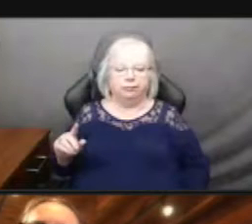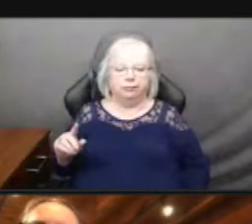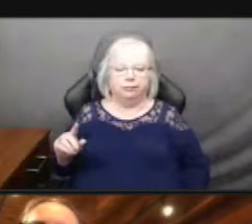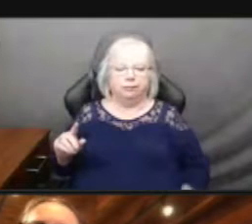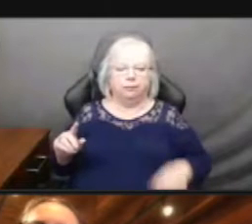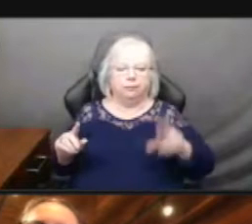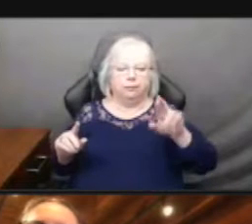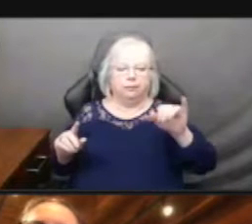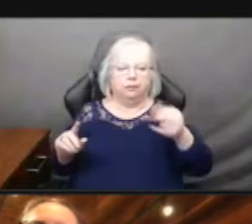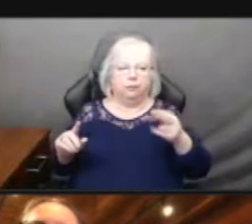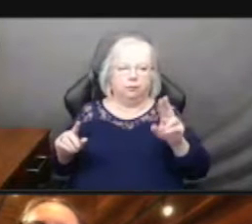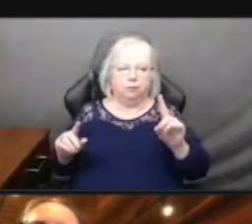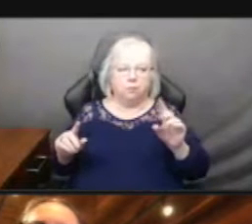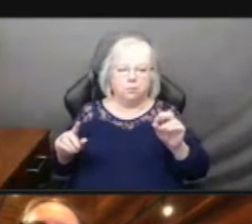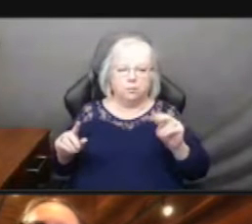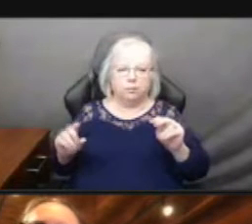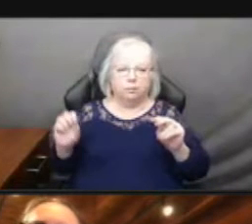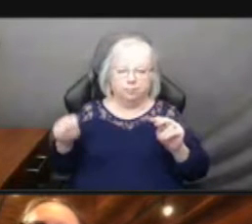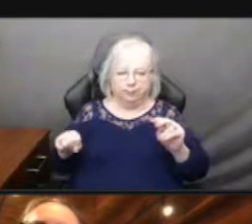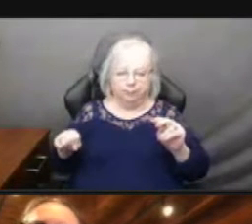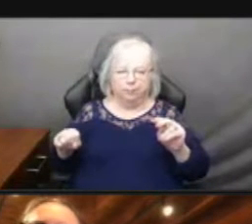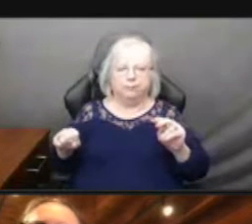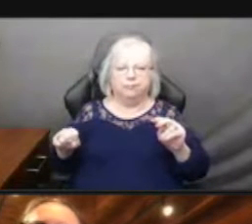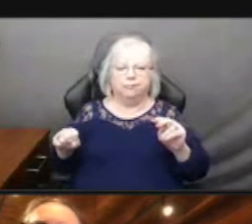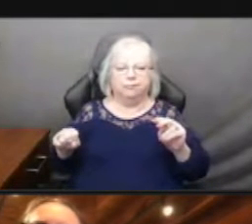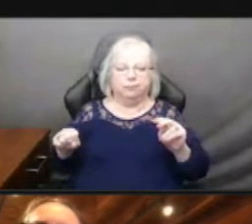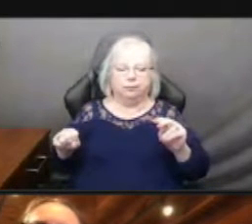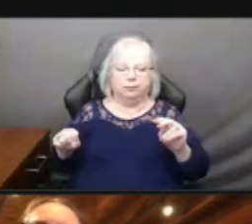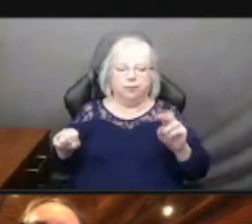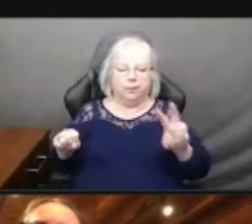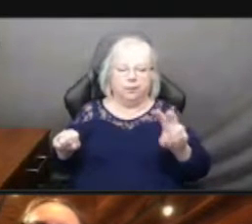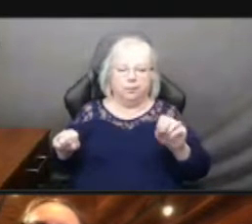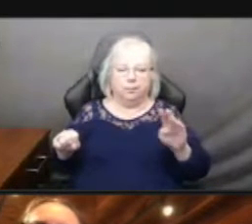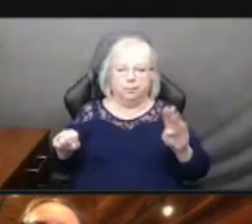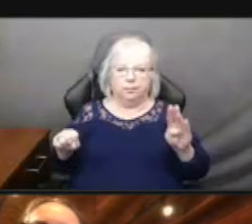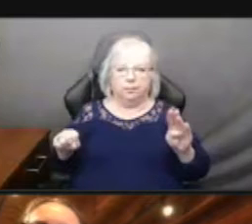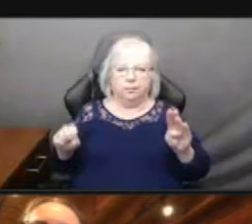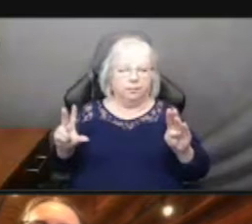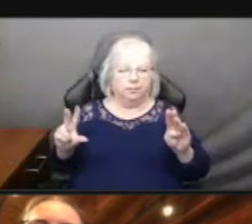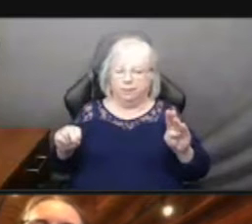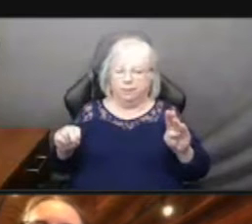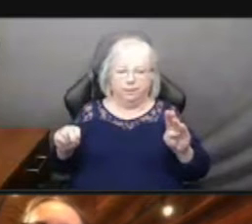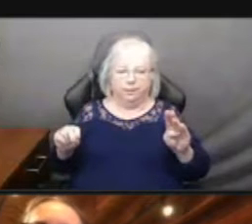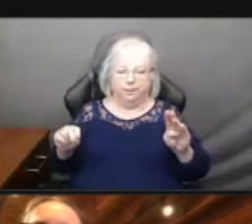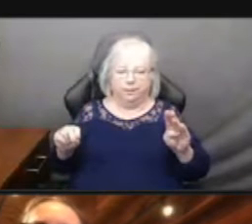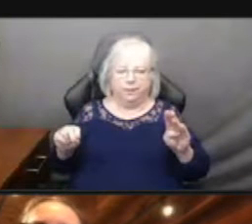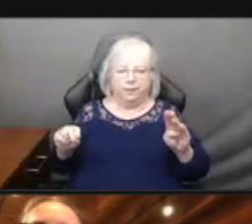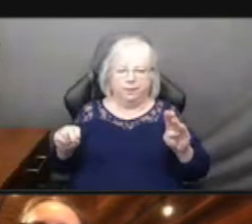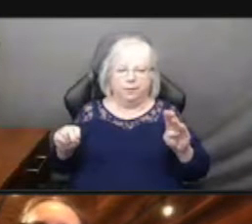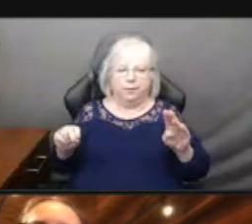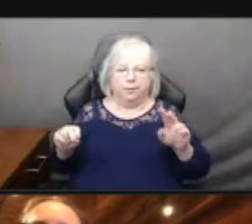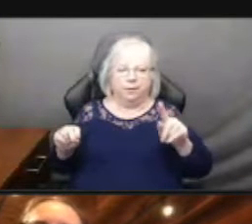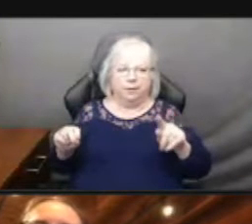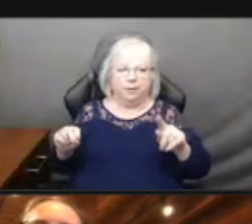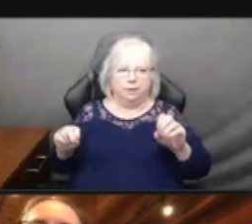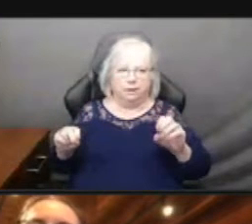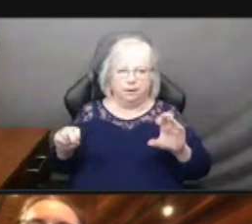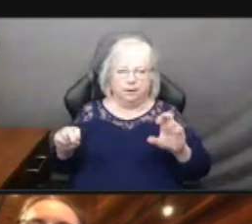Director Richardson, Aye. Director Webb, No. Director Peck,